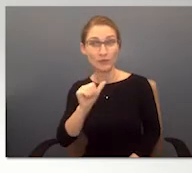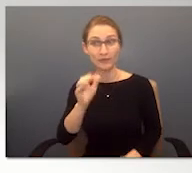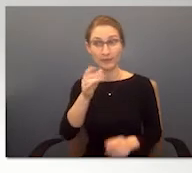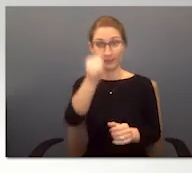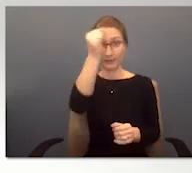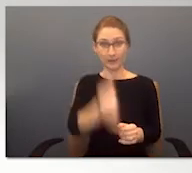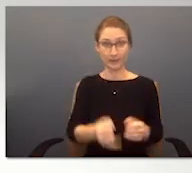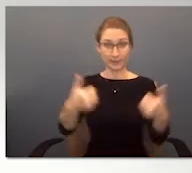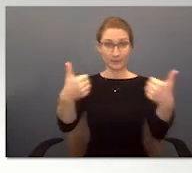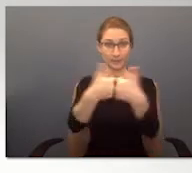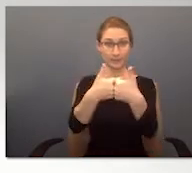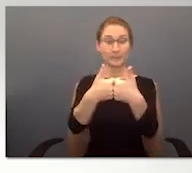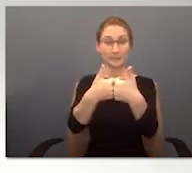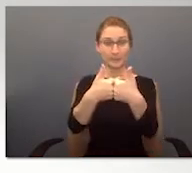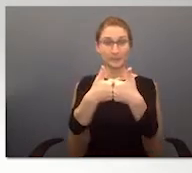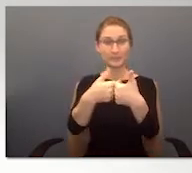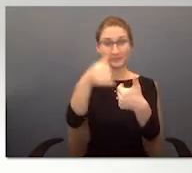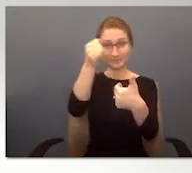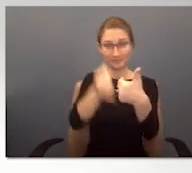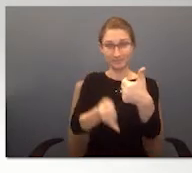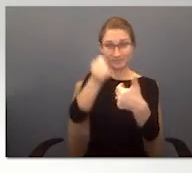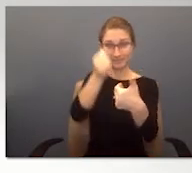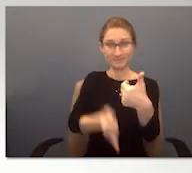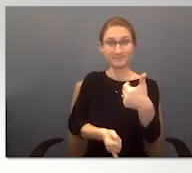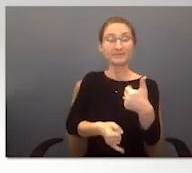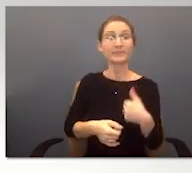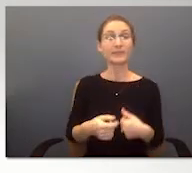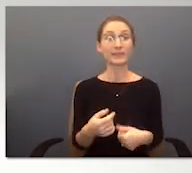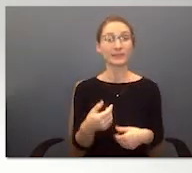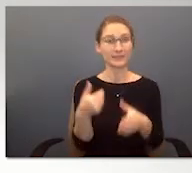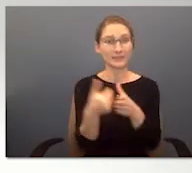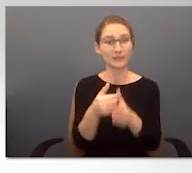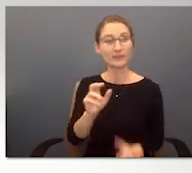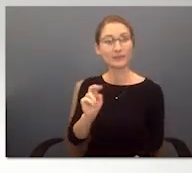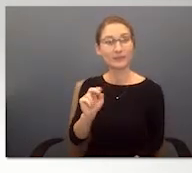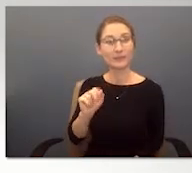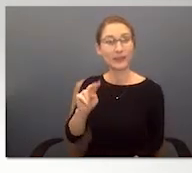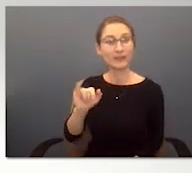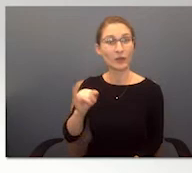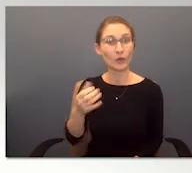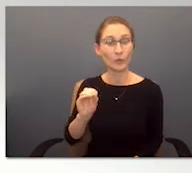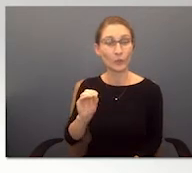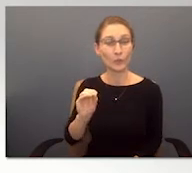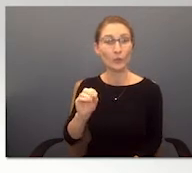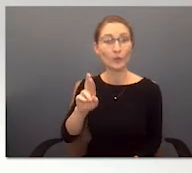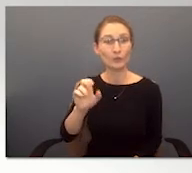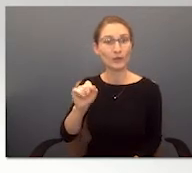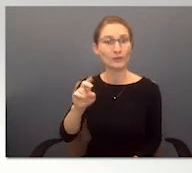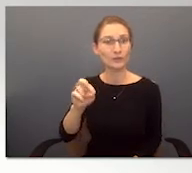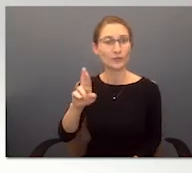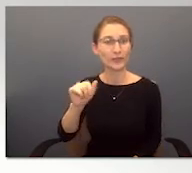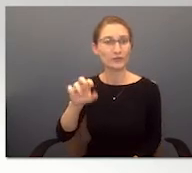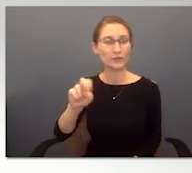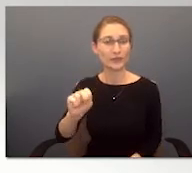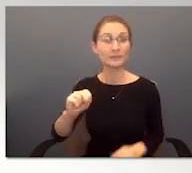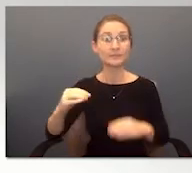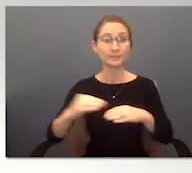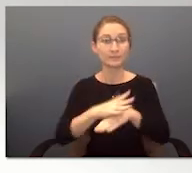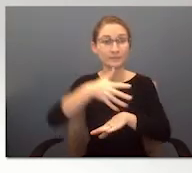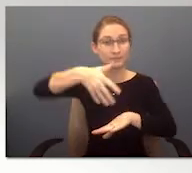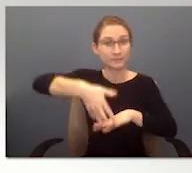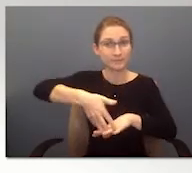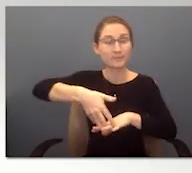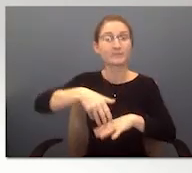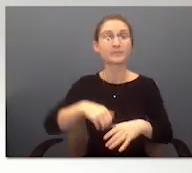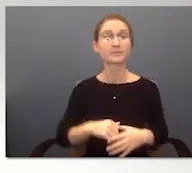And this is right on the Navajo Reservation. So 2 of our clinics were on the Navajo Reservation, and then we had another clinic in the